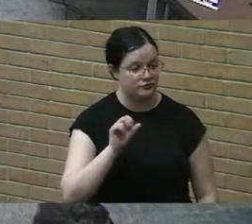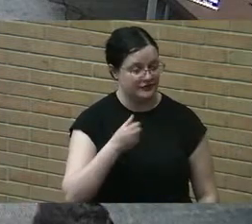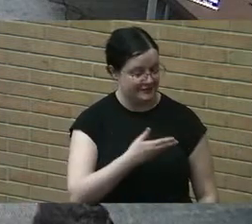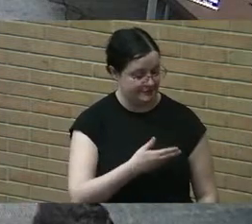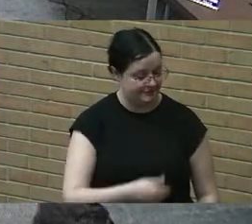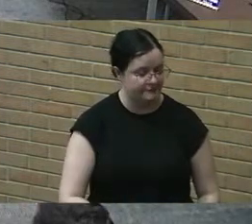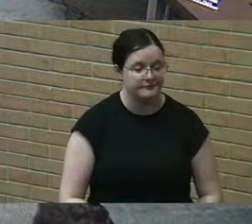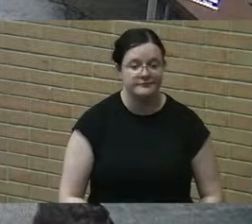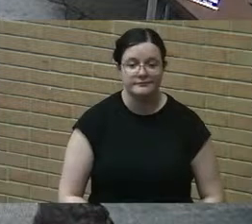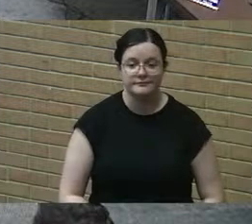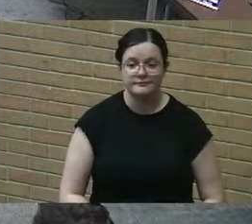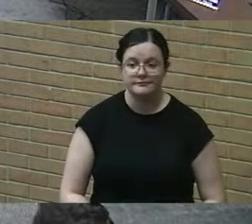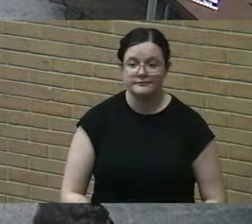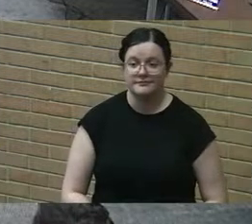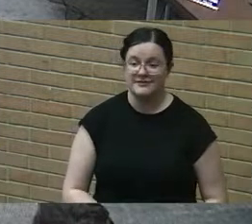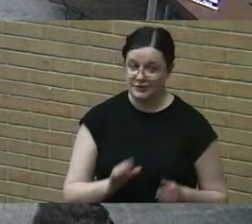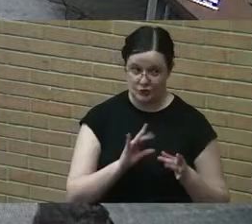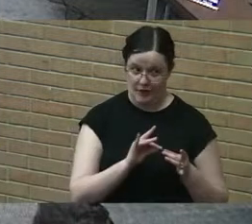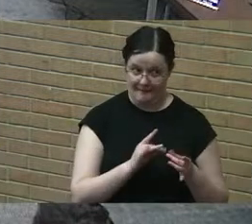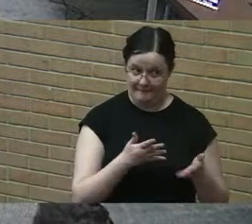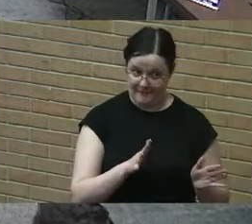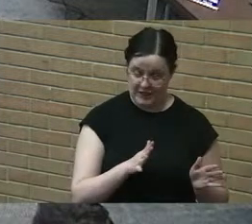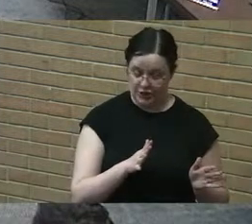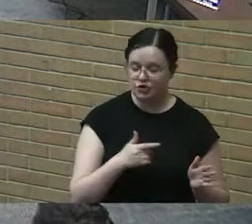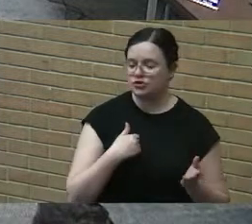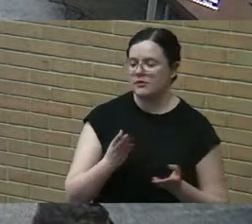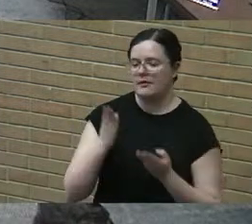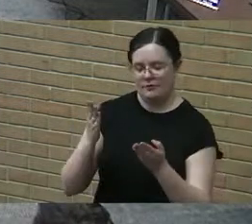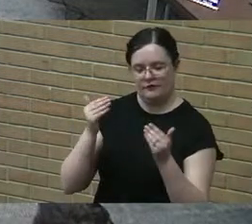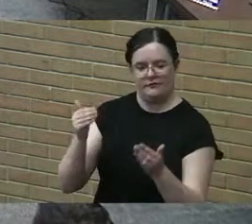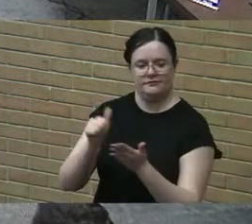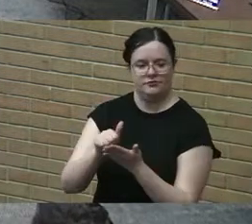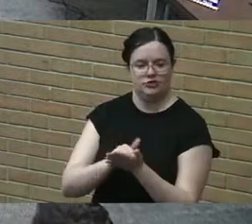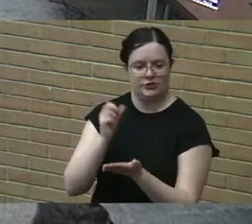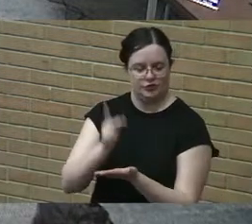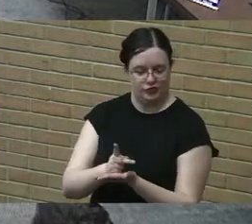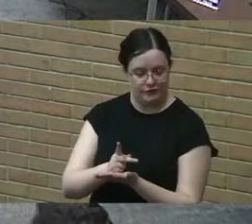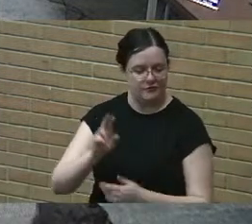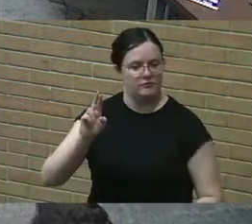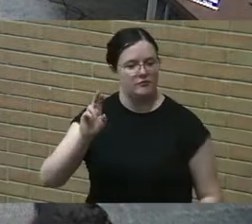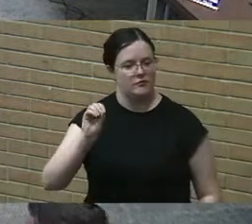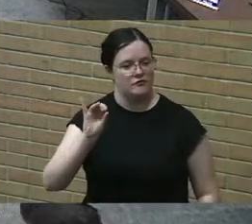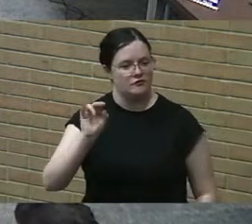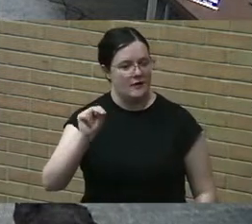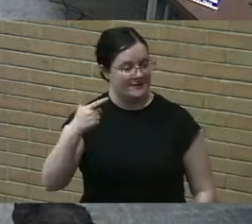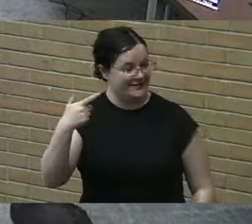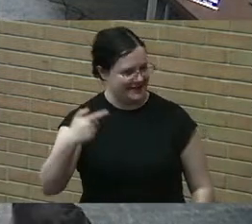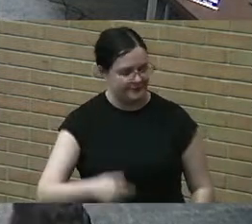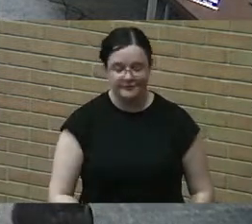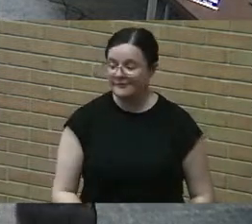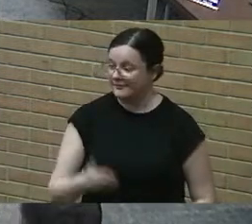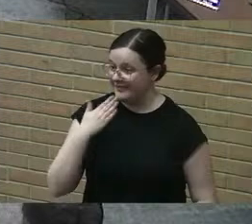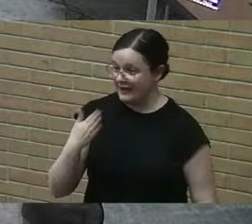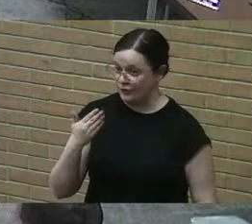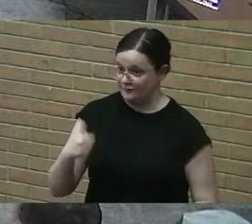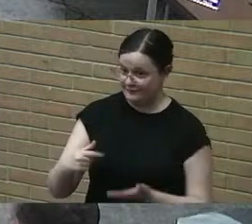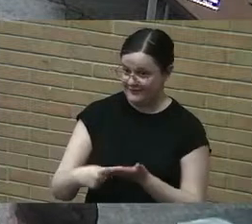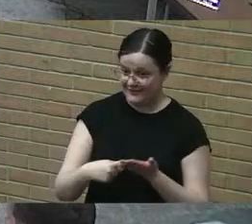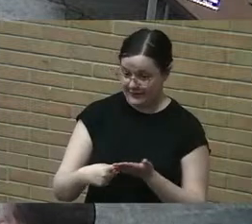That concludes the comments. Bill, I move to approve the agenda. Second. Second. Thank you, Robin. Discussion?